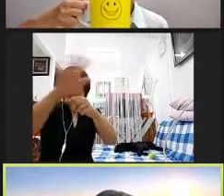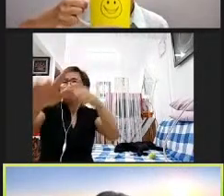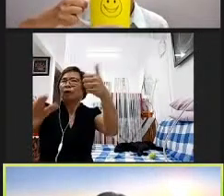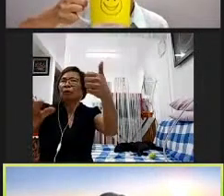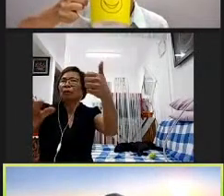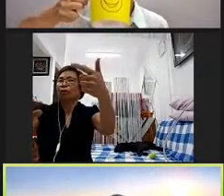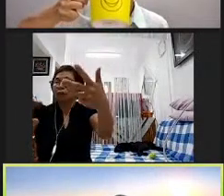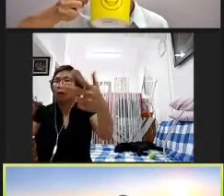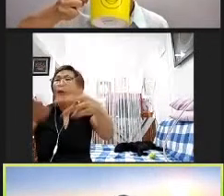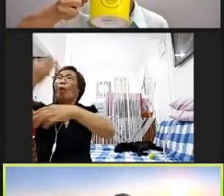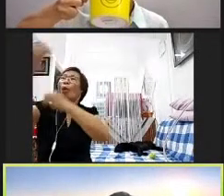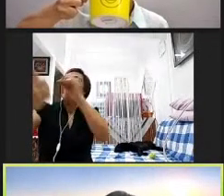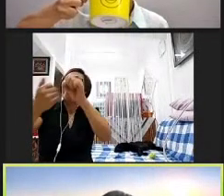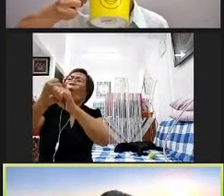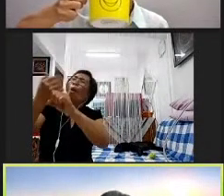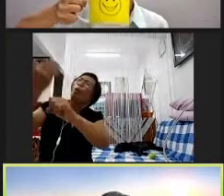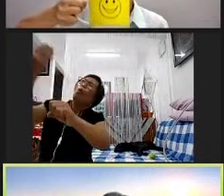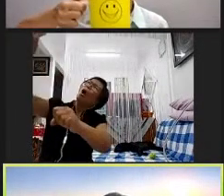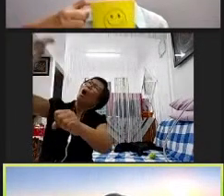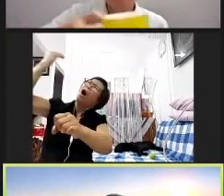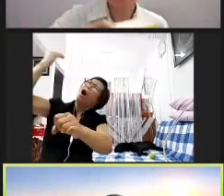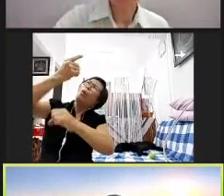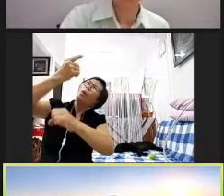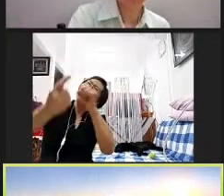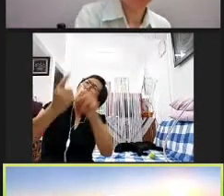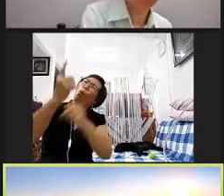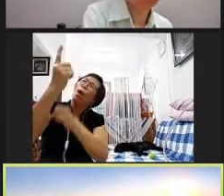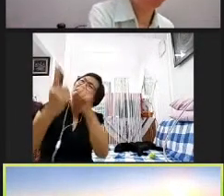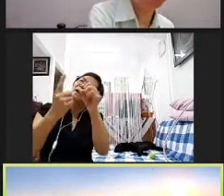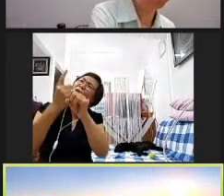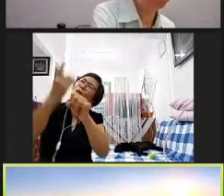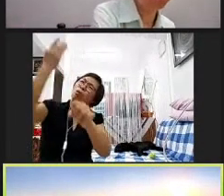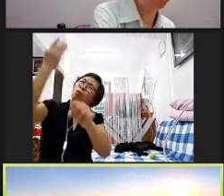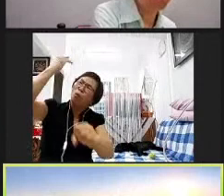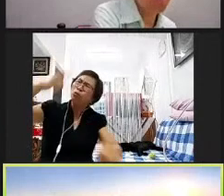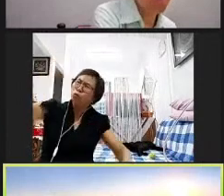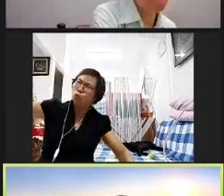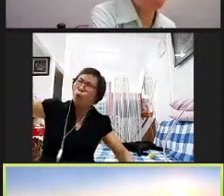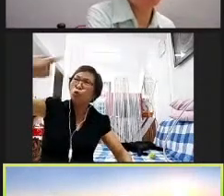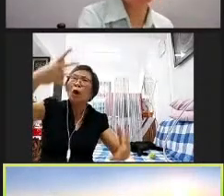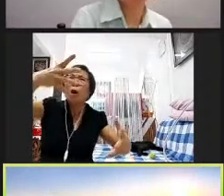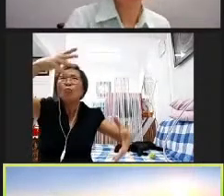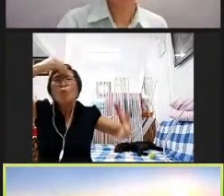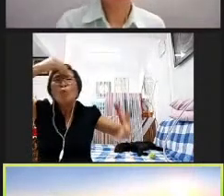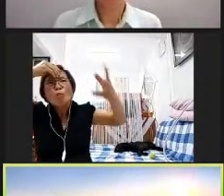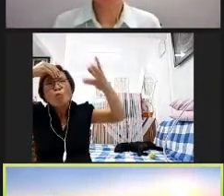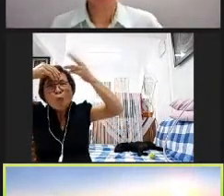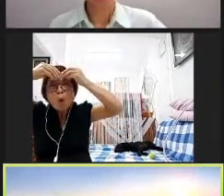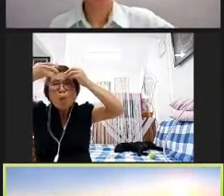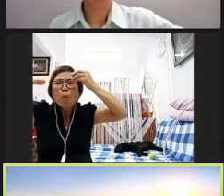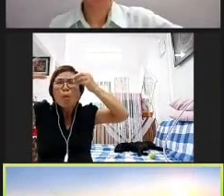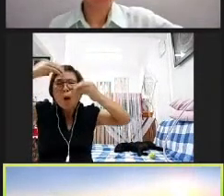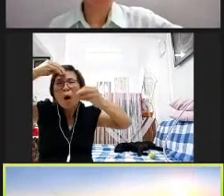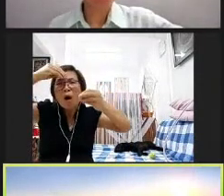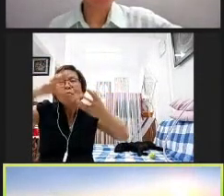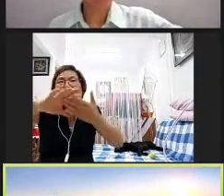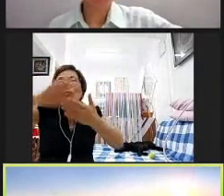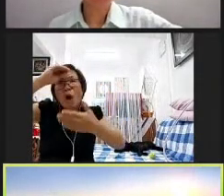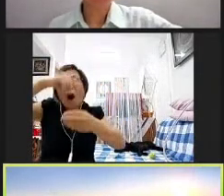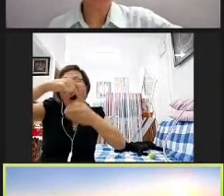last 1 year, I think many people has learned and get to know a lot about this virus.